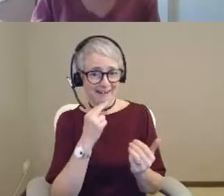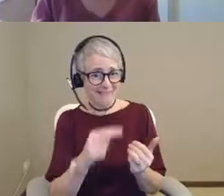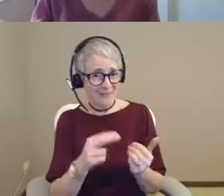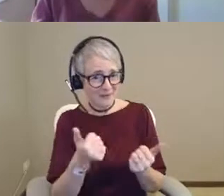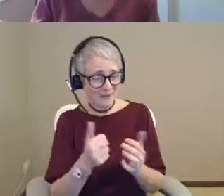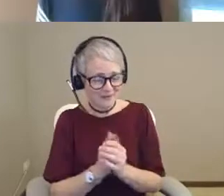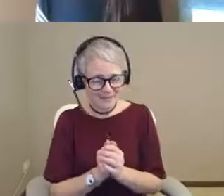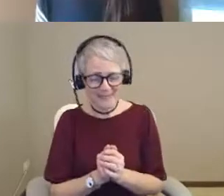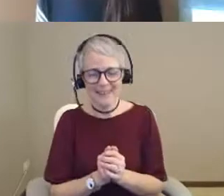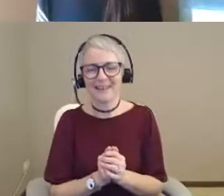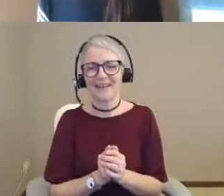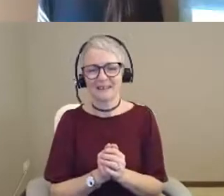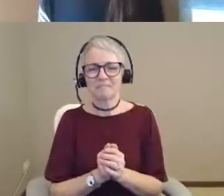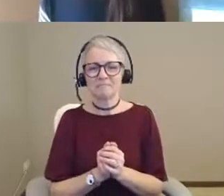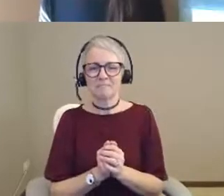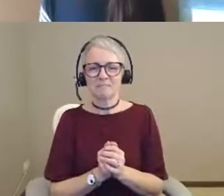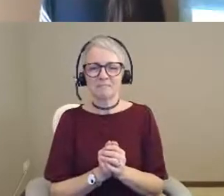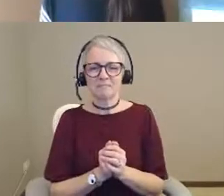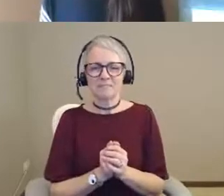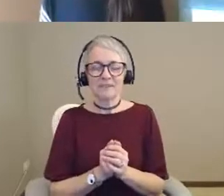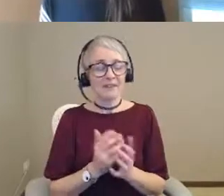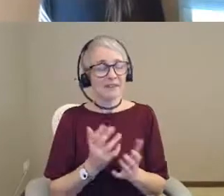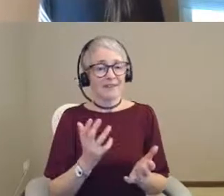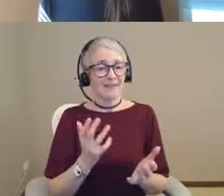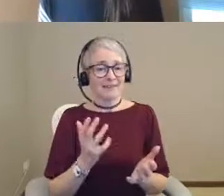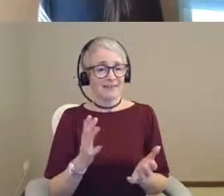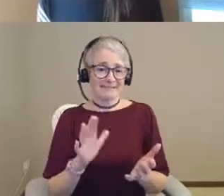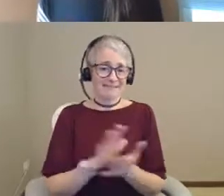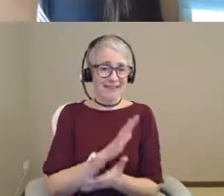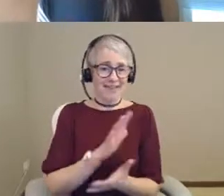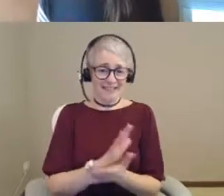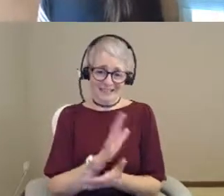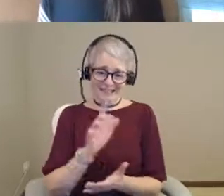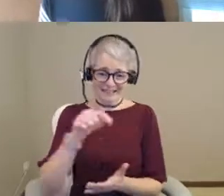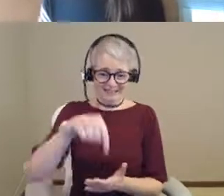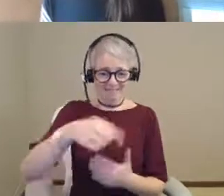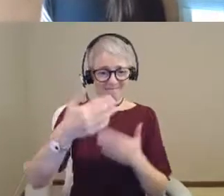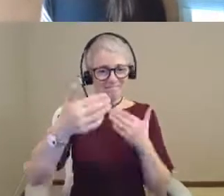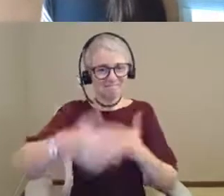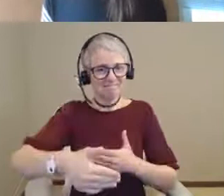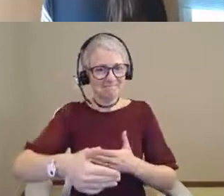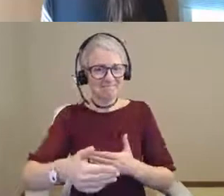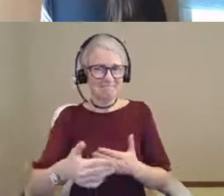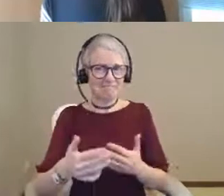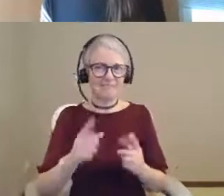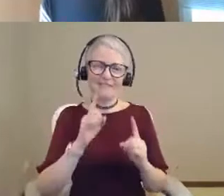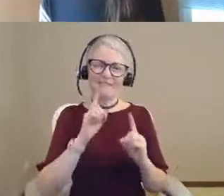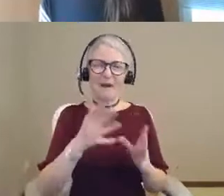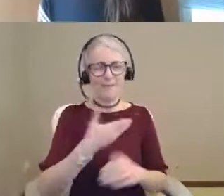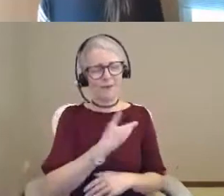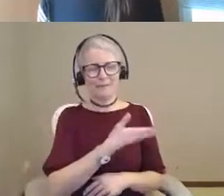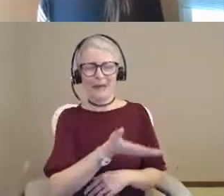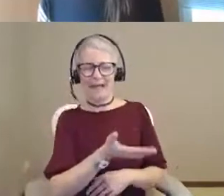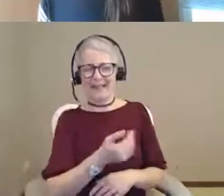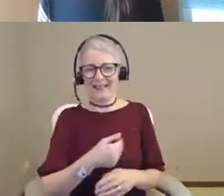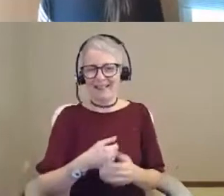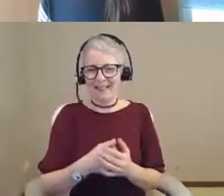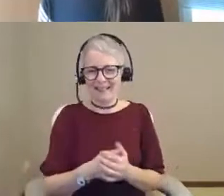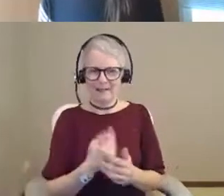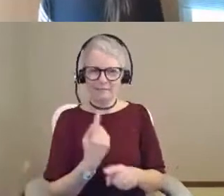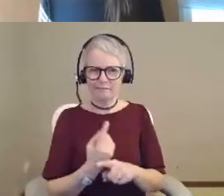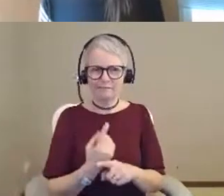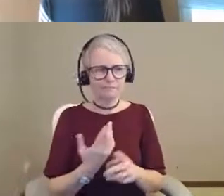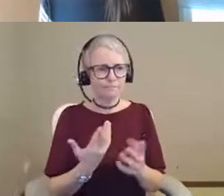So I am really delighted to be here this afternoon with this fabulous panel to talk about